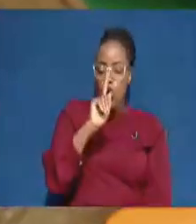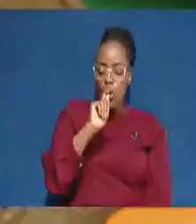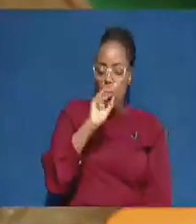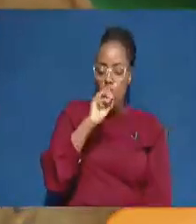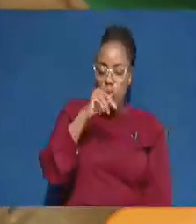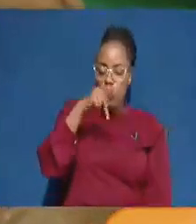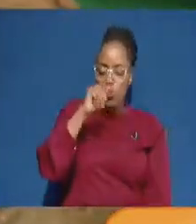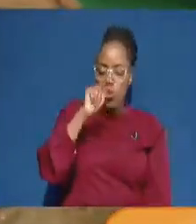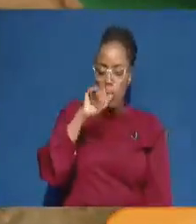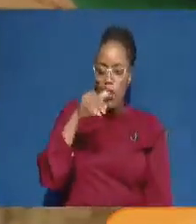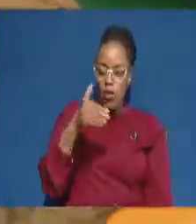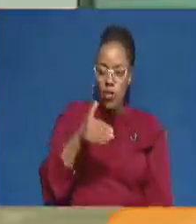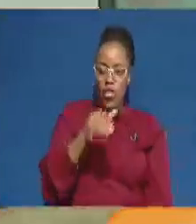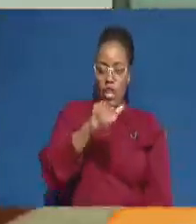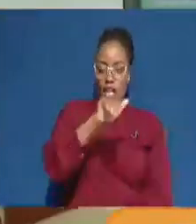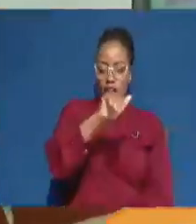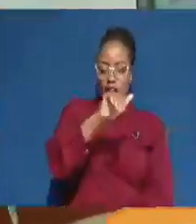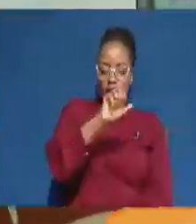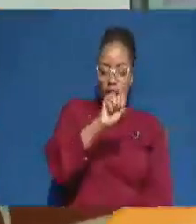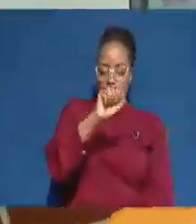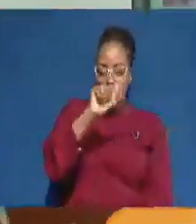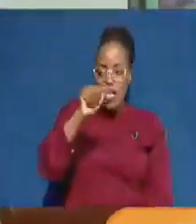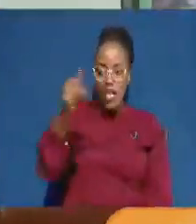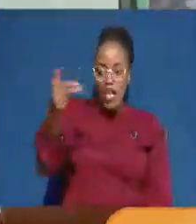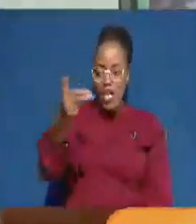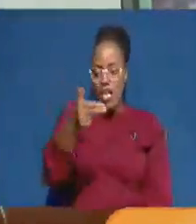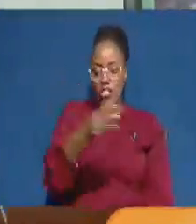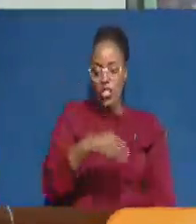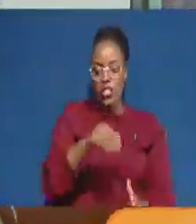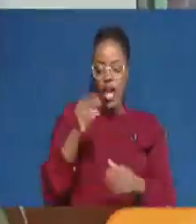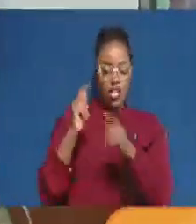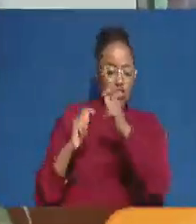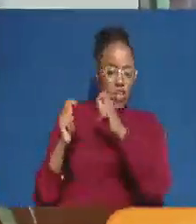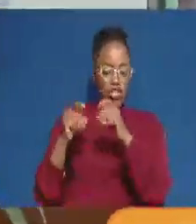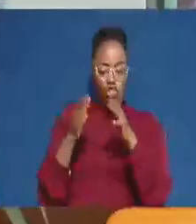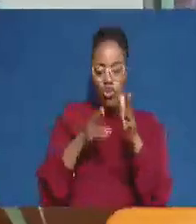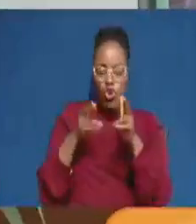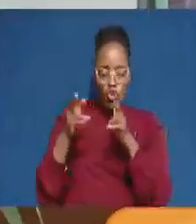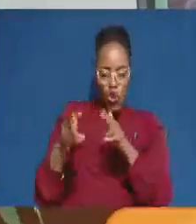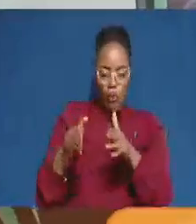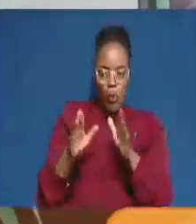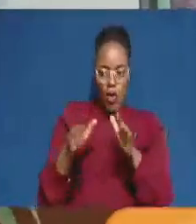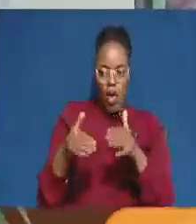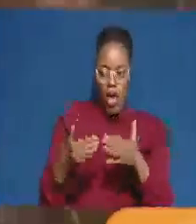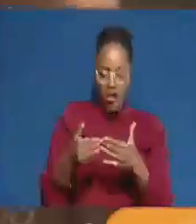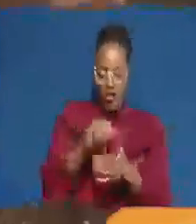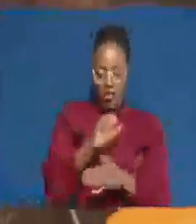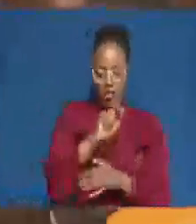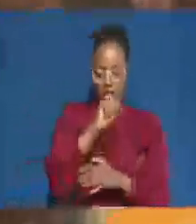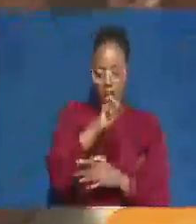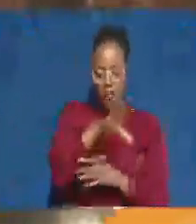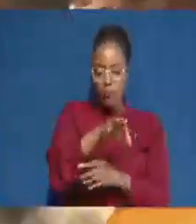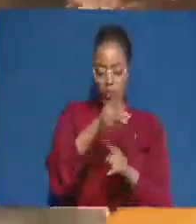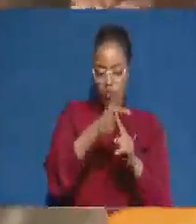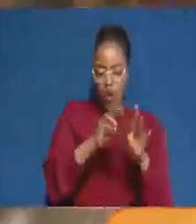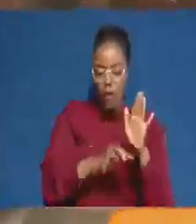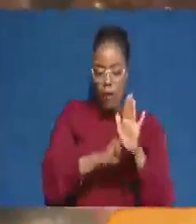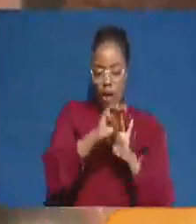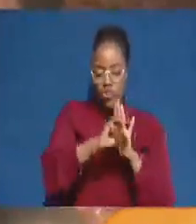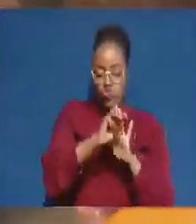hydroponics, or SAH. Traditionally, cassava is grown using stem cuttings taken from mature